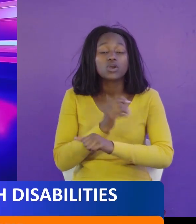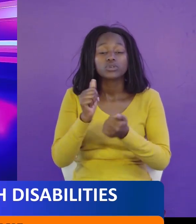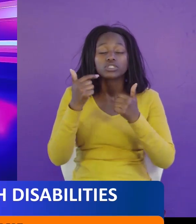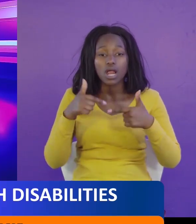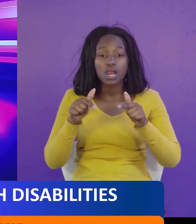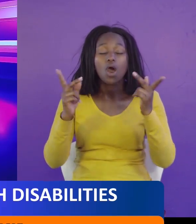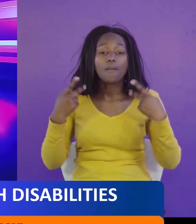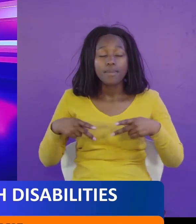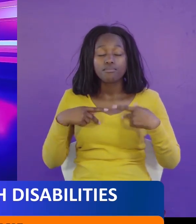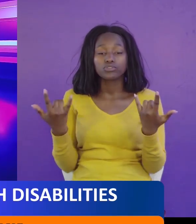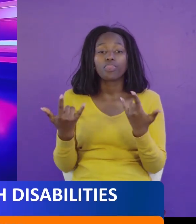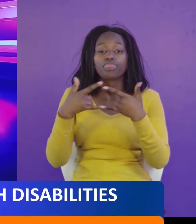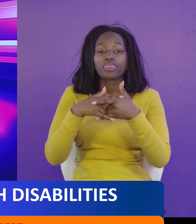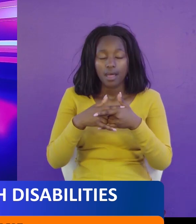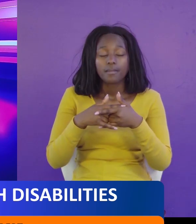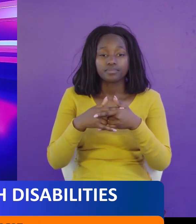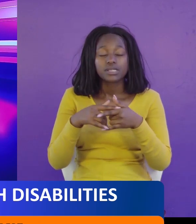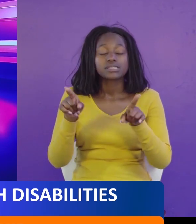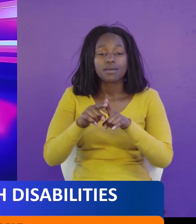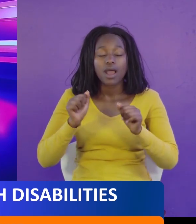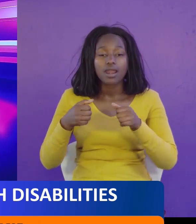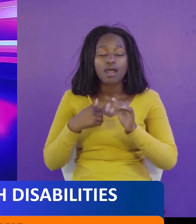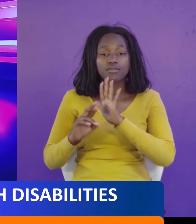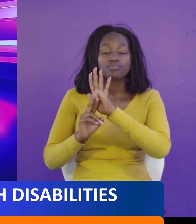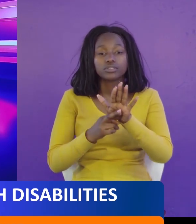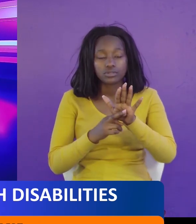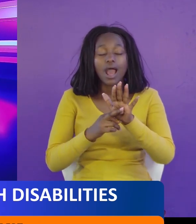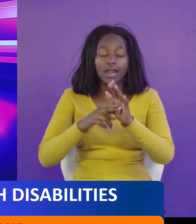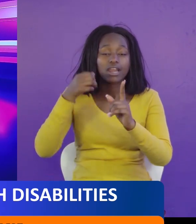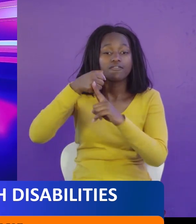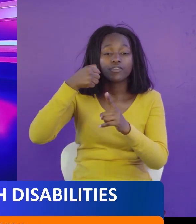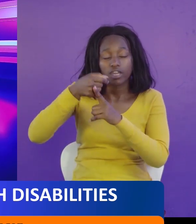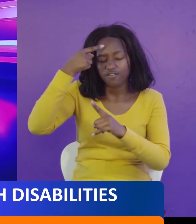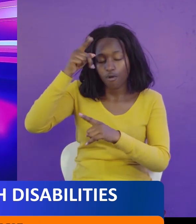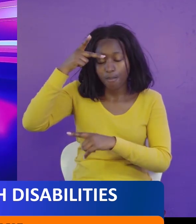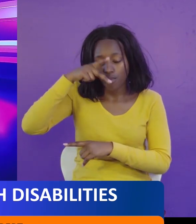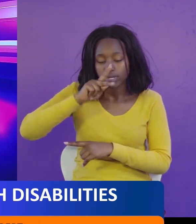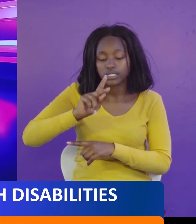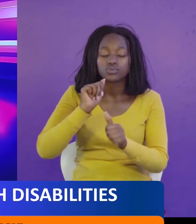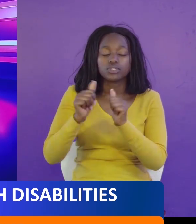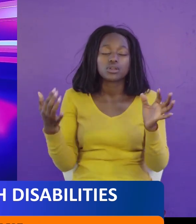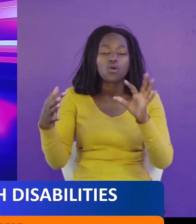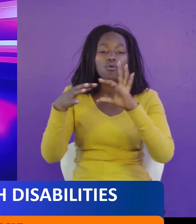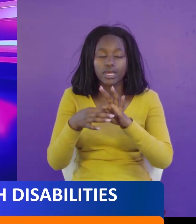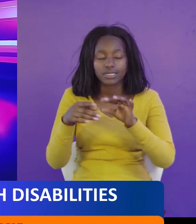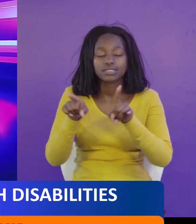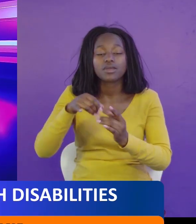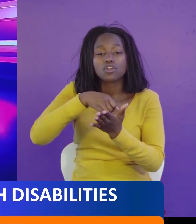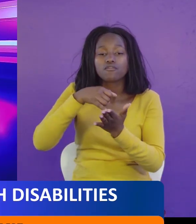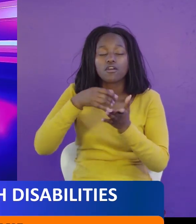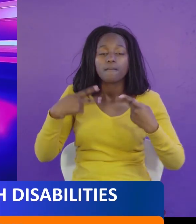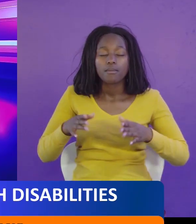these gaps in representation and advocate for policies that truly integrate persons with